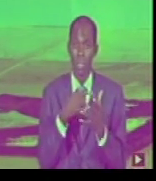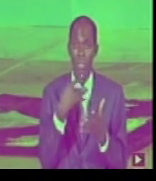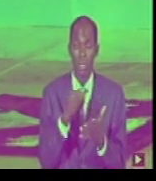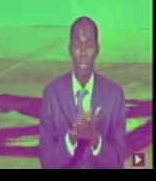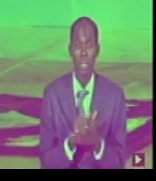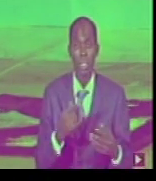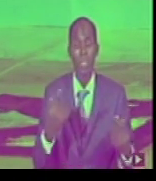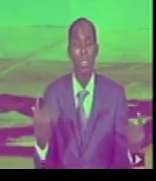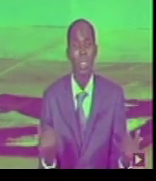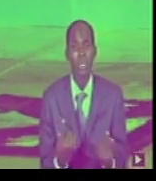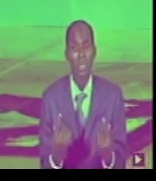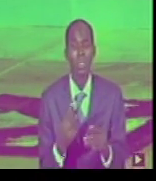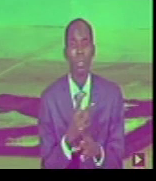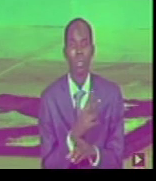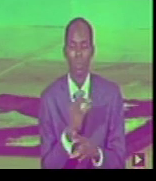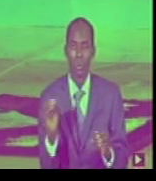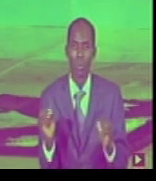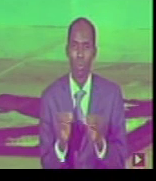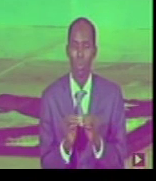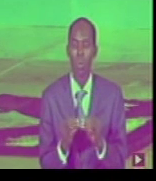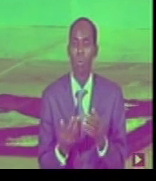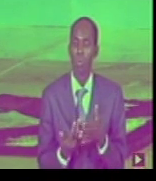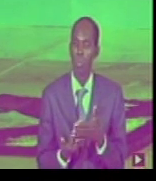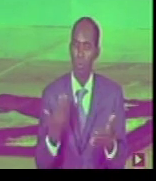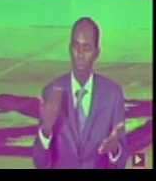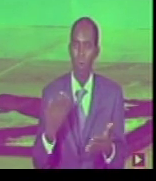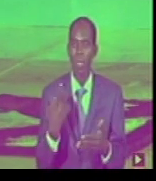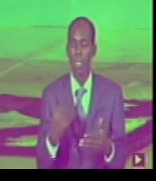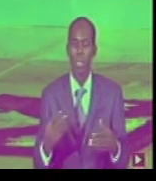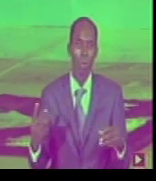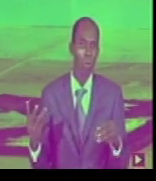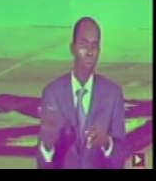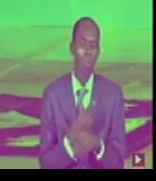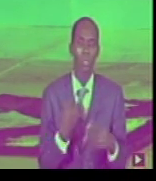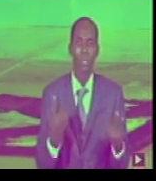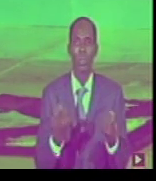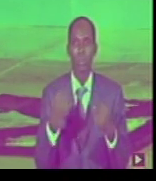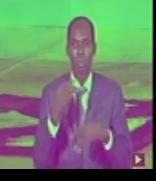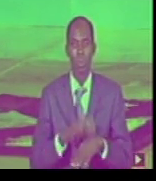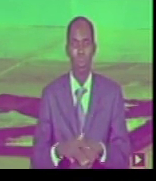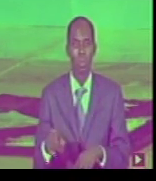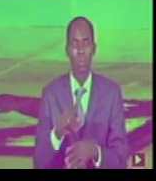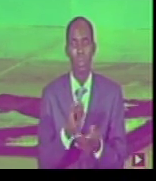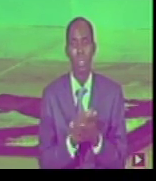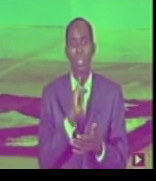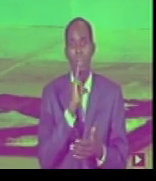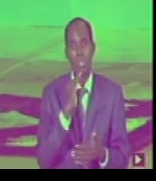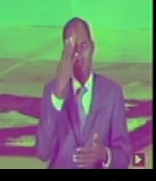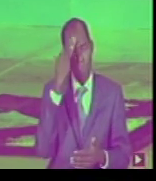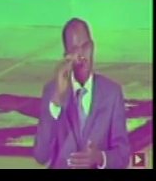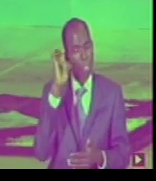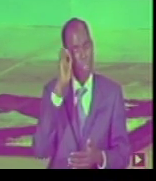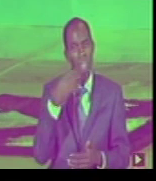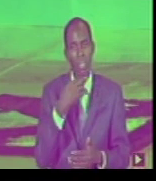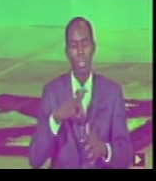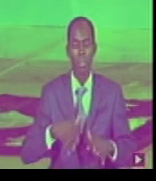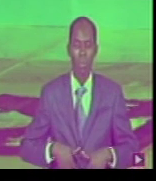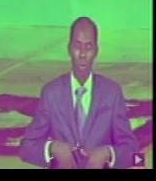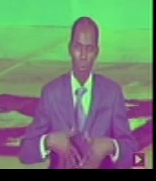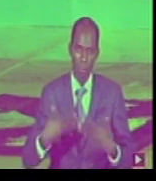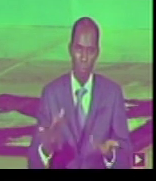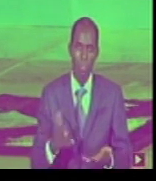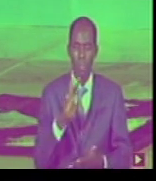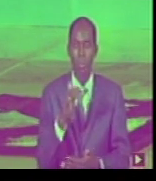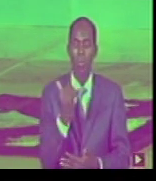more, lest a worse sin come on thee. That's why it says, confess your faults one